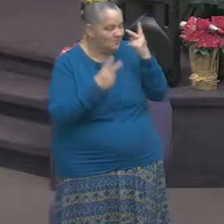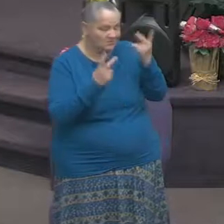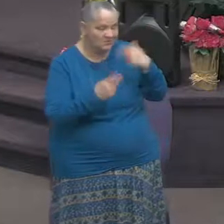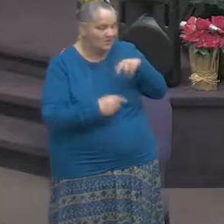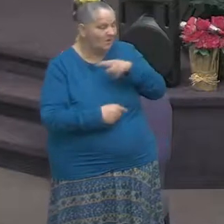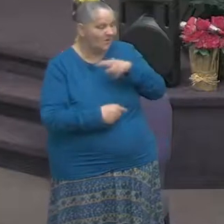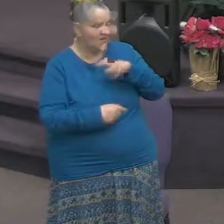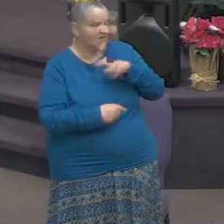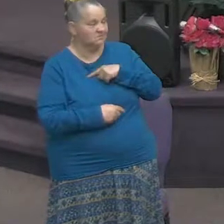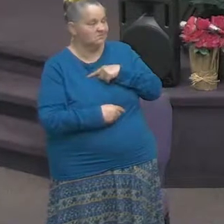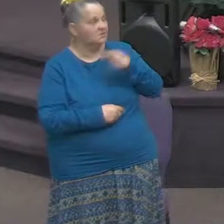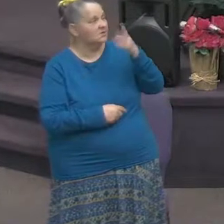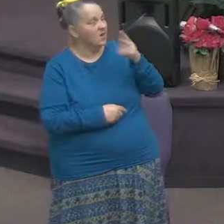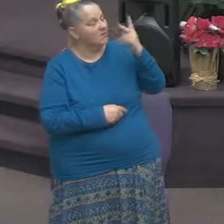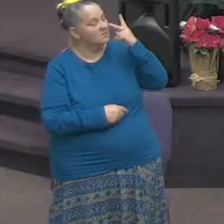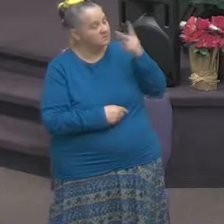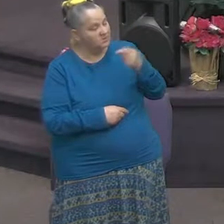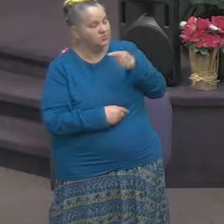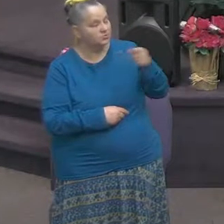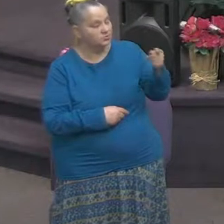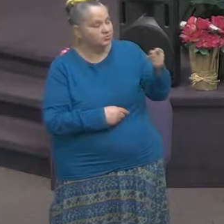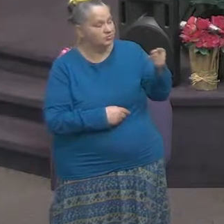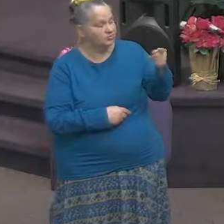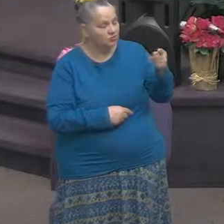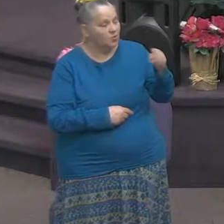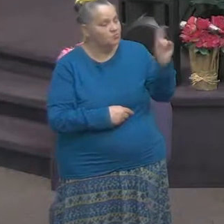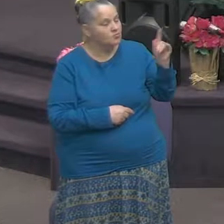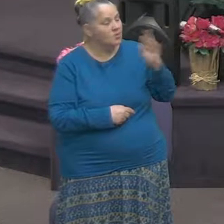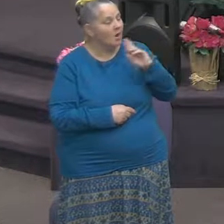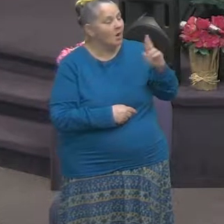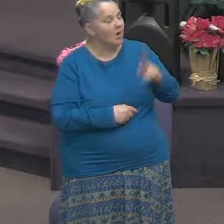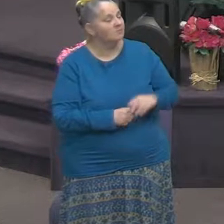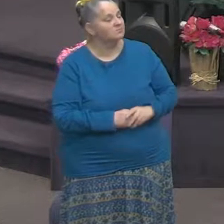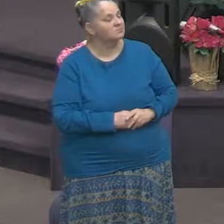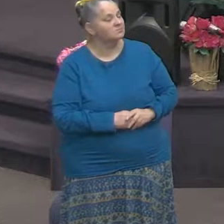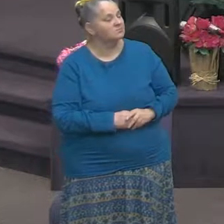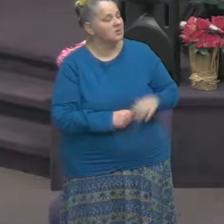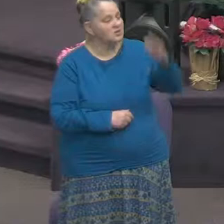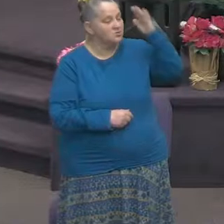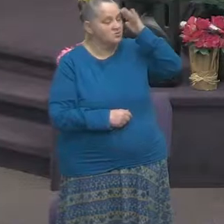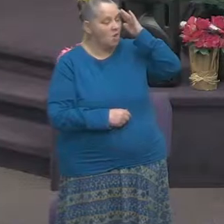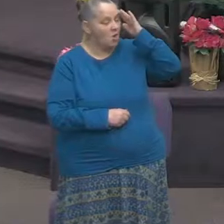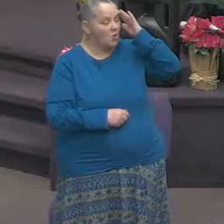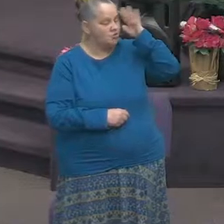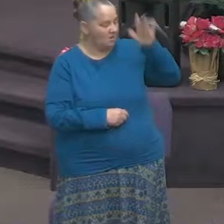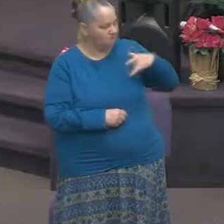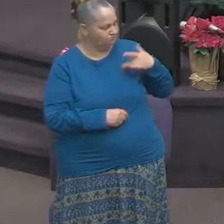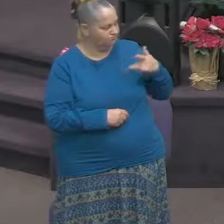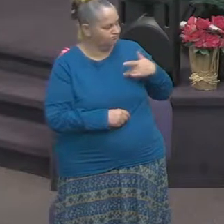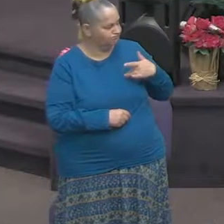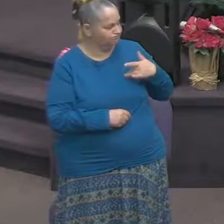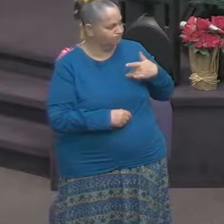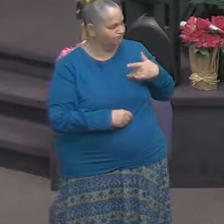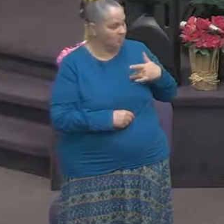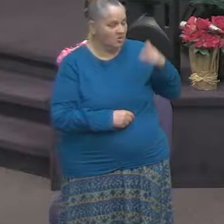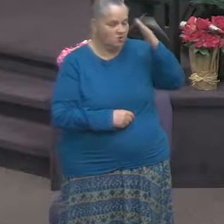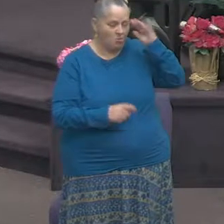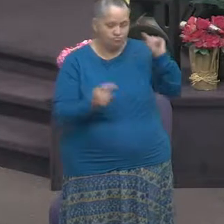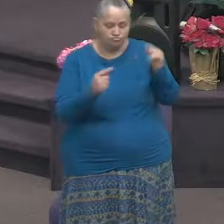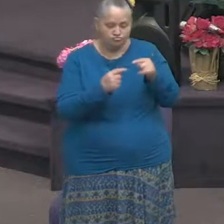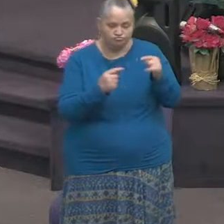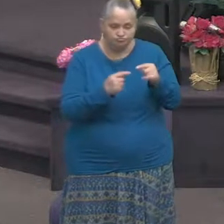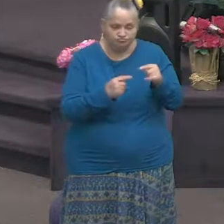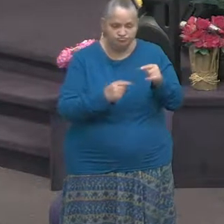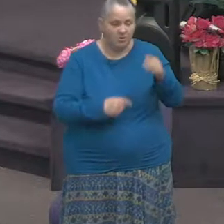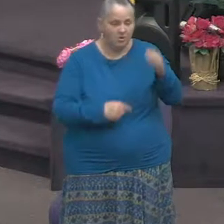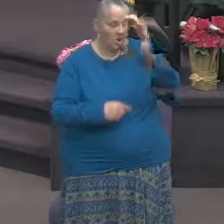us. God sees you exactly where you are. He knows your feelings. He knows your hurts.